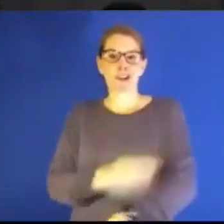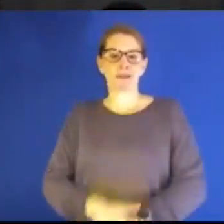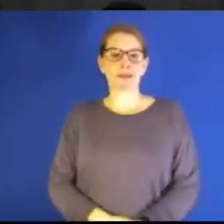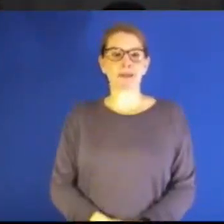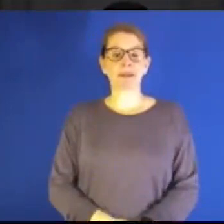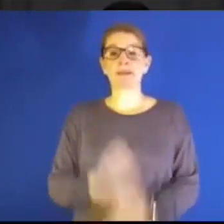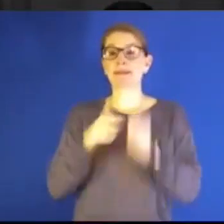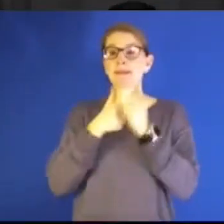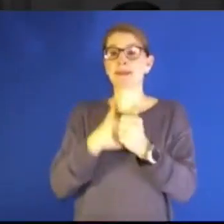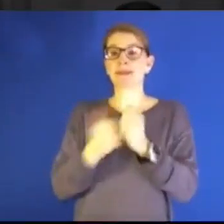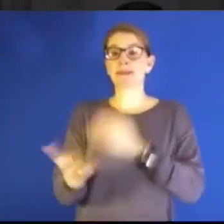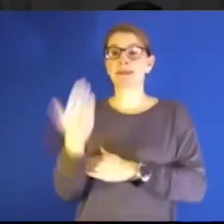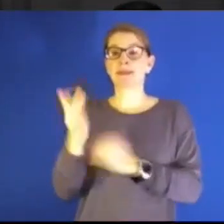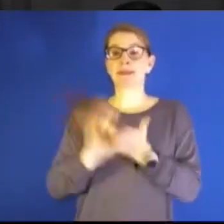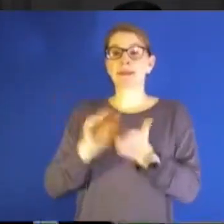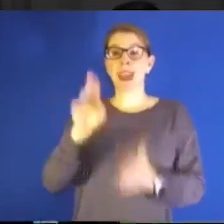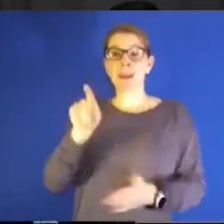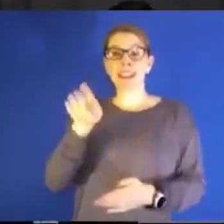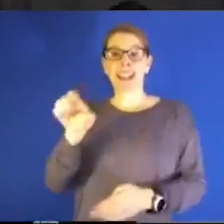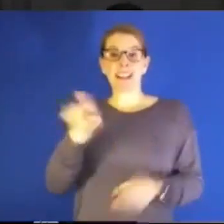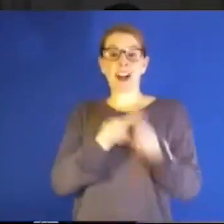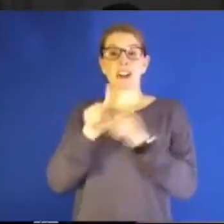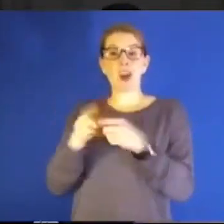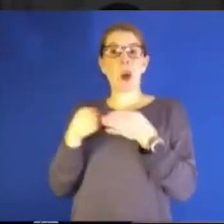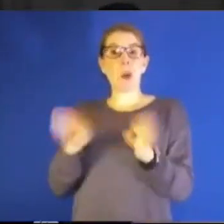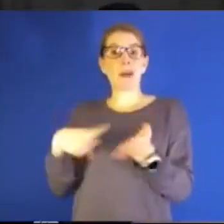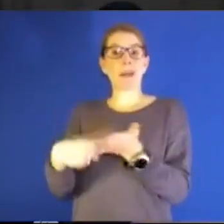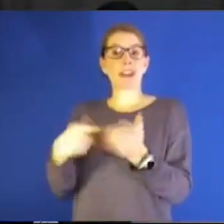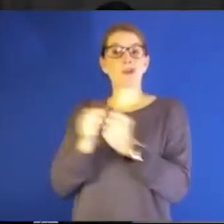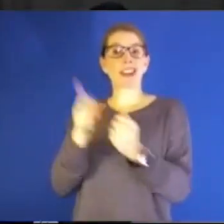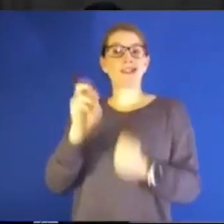Subscribe to our morning medical update and open mics